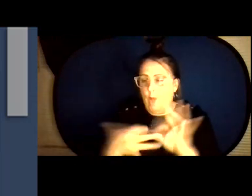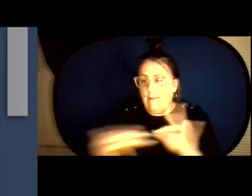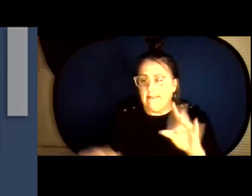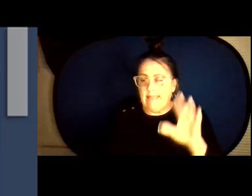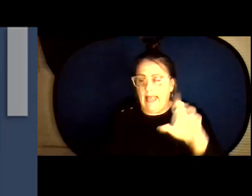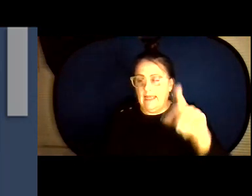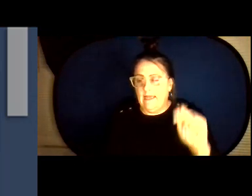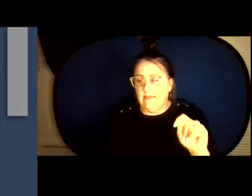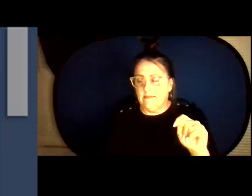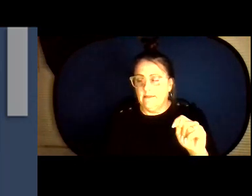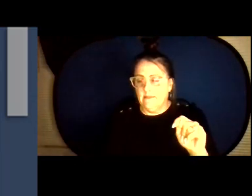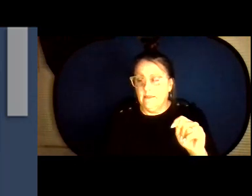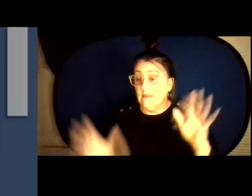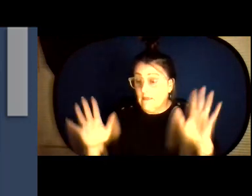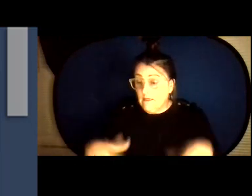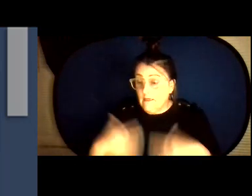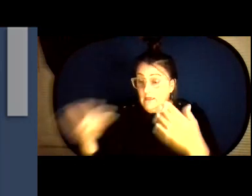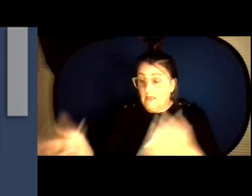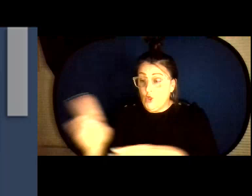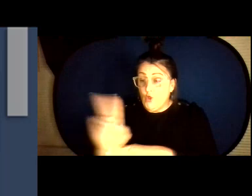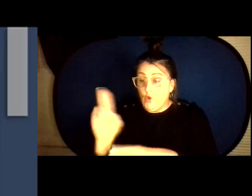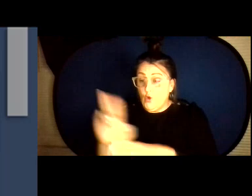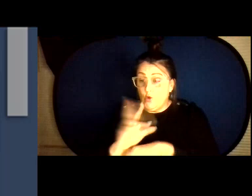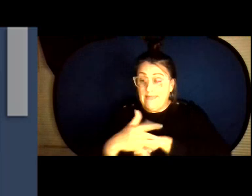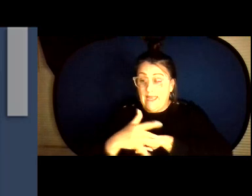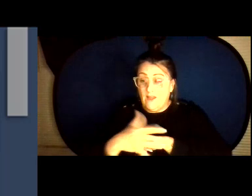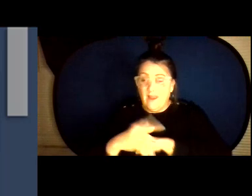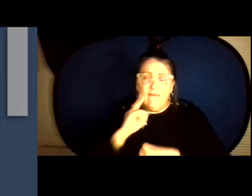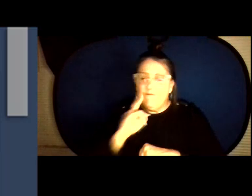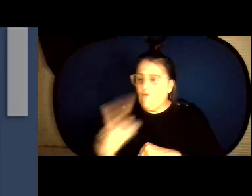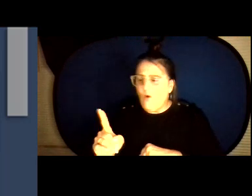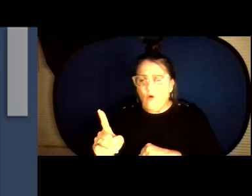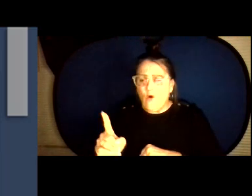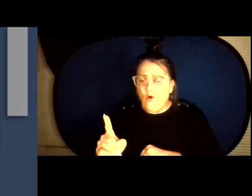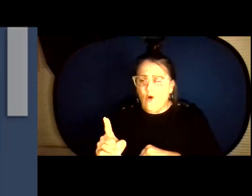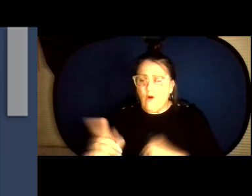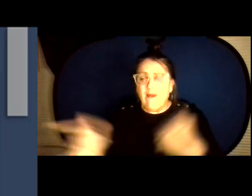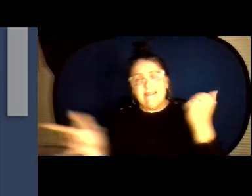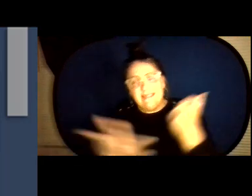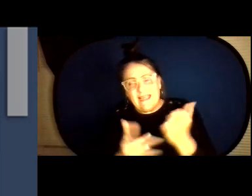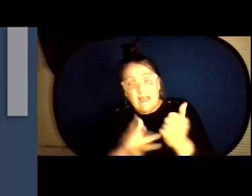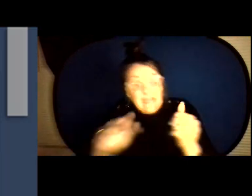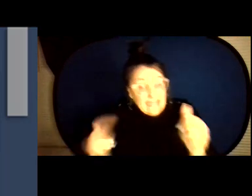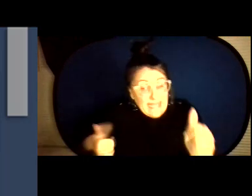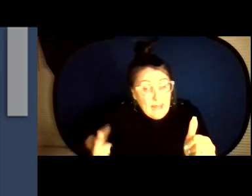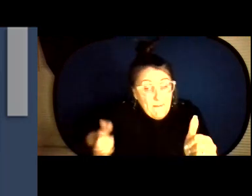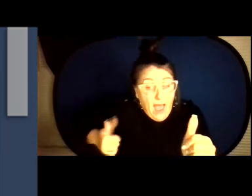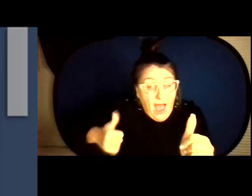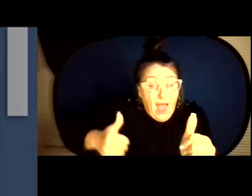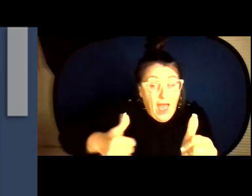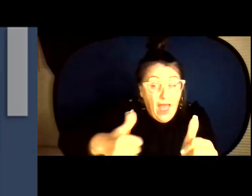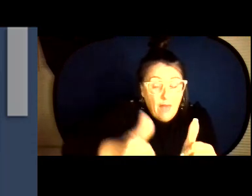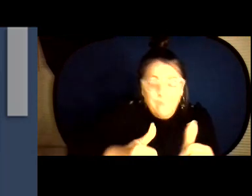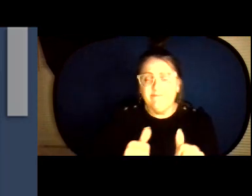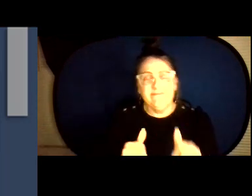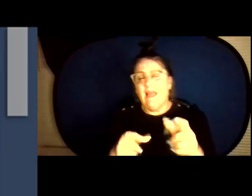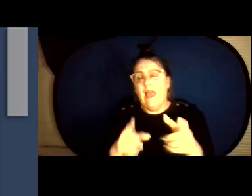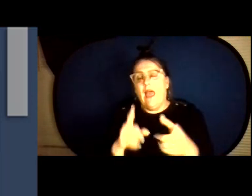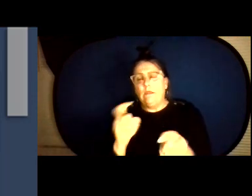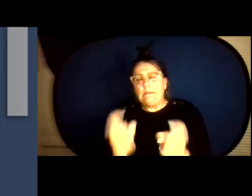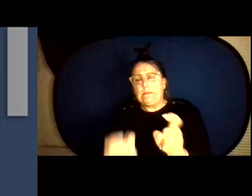we utilize these technologies not for the sake of technology and to keep up, but how do we mold this technology to